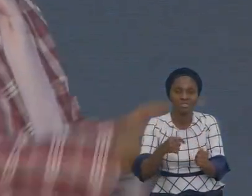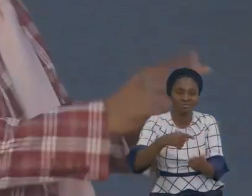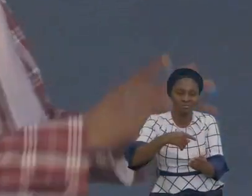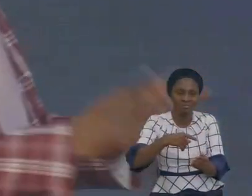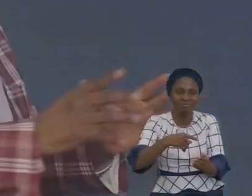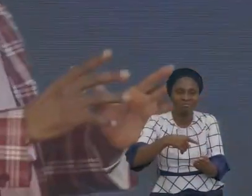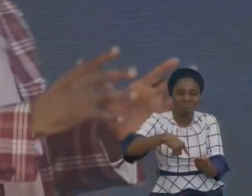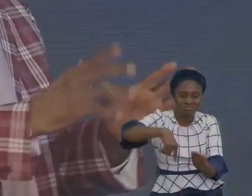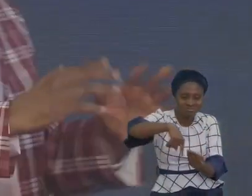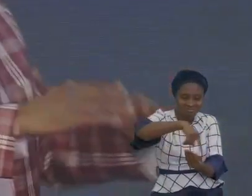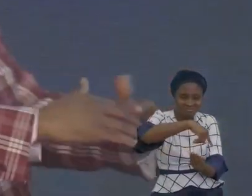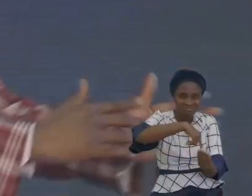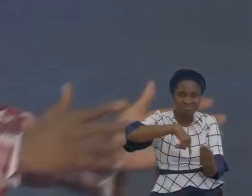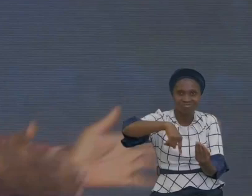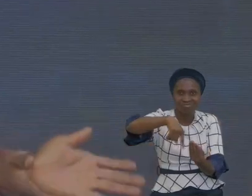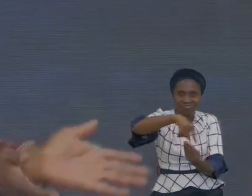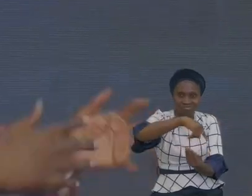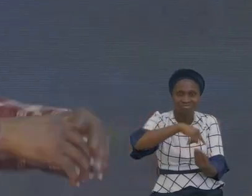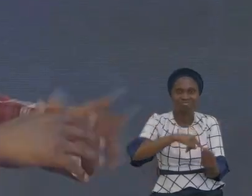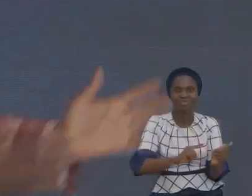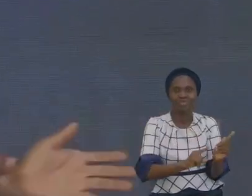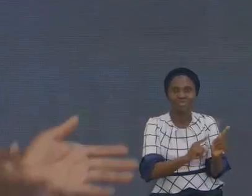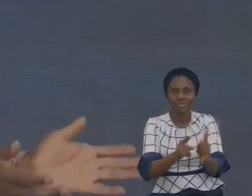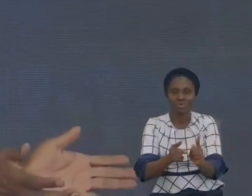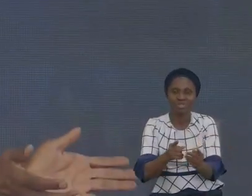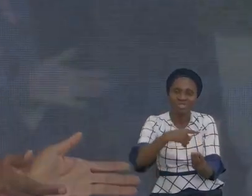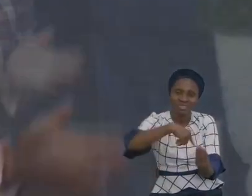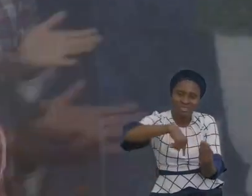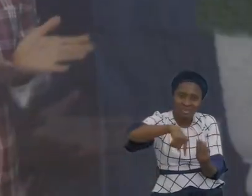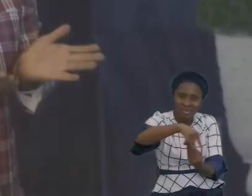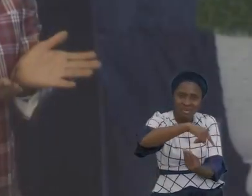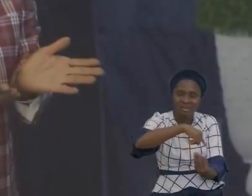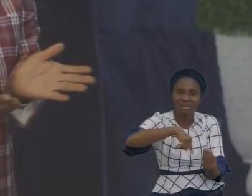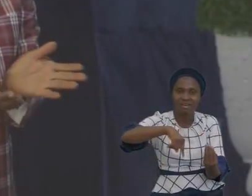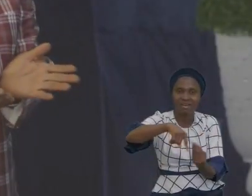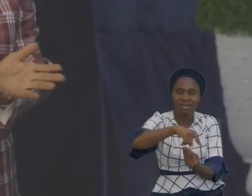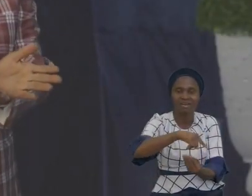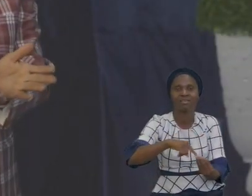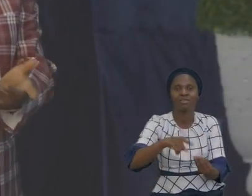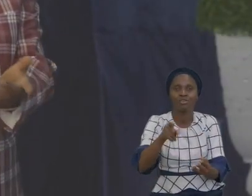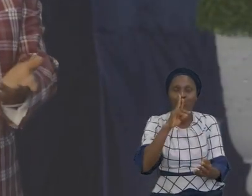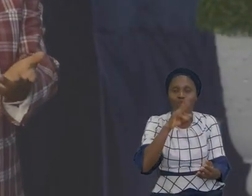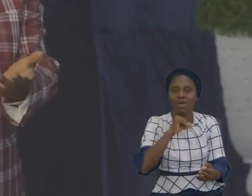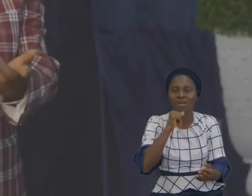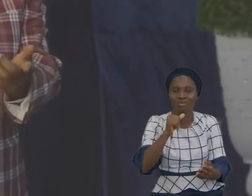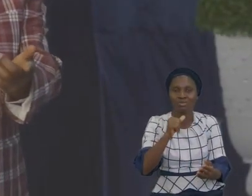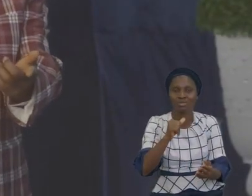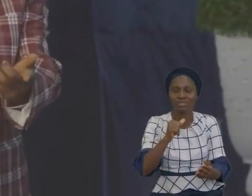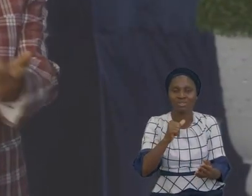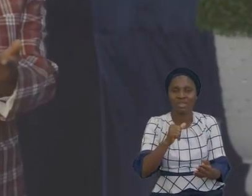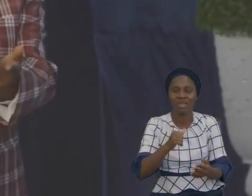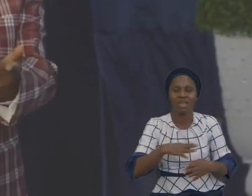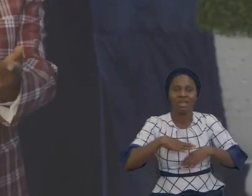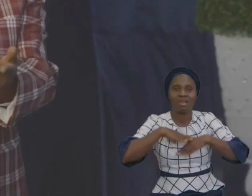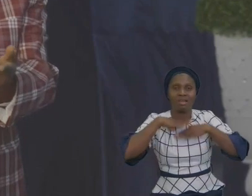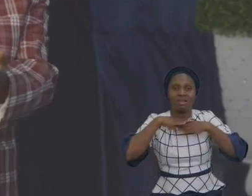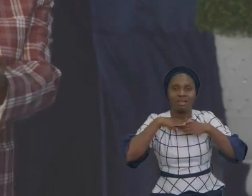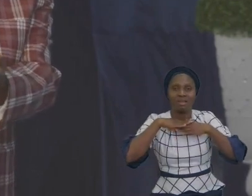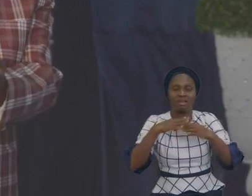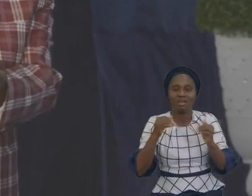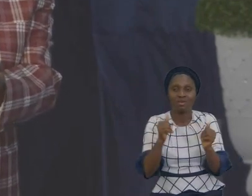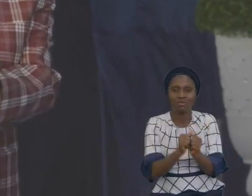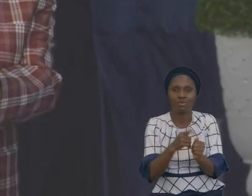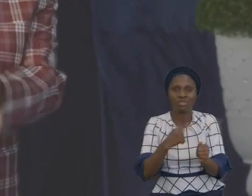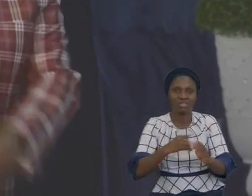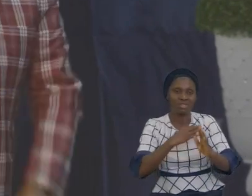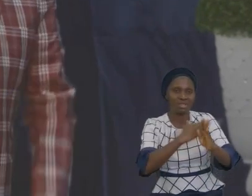You are dissatisfied with the edge path that you have. You want to break that